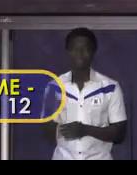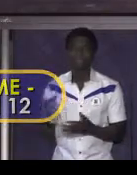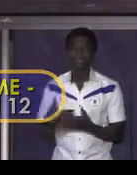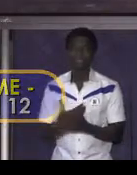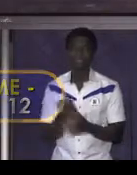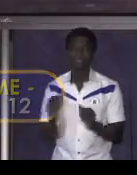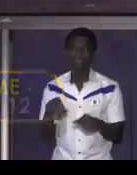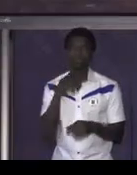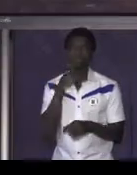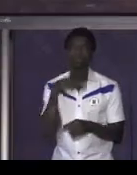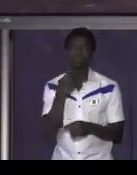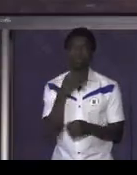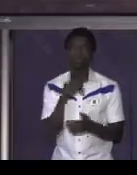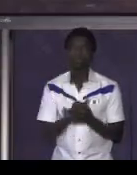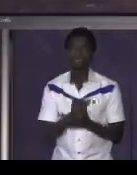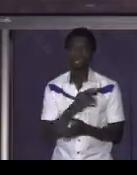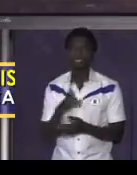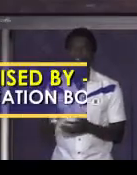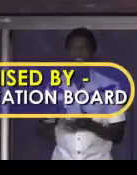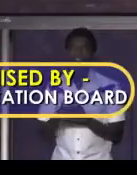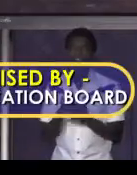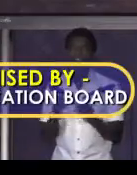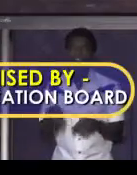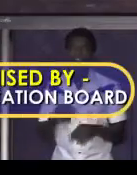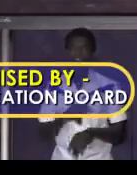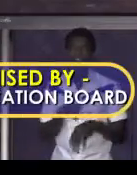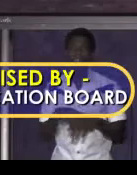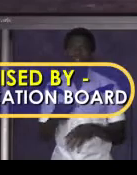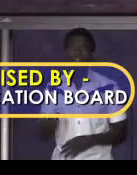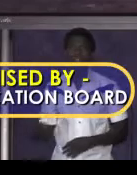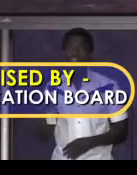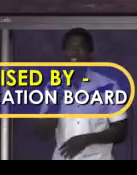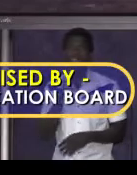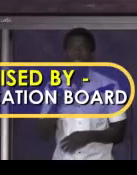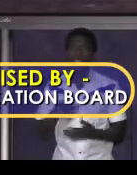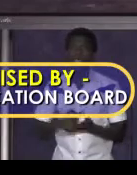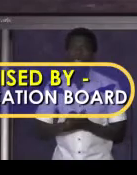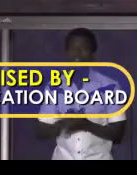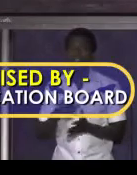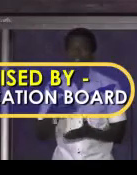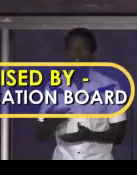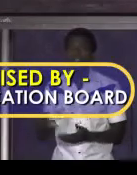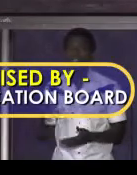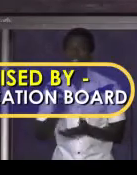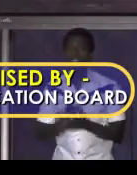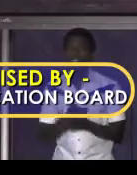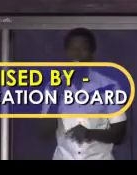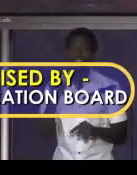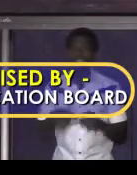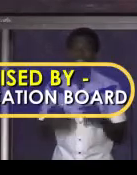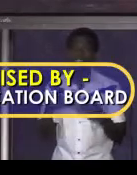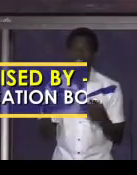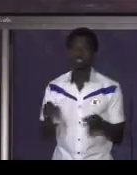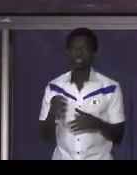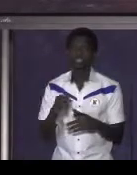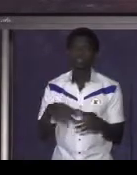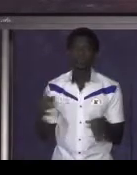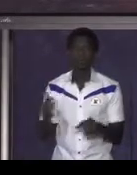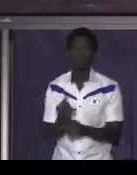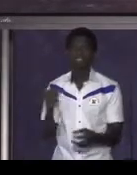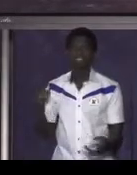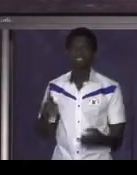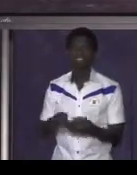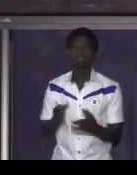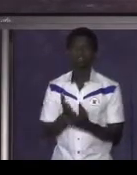renewable. You were told that renewable natural resources are those resources that cannot finish or get